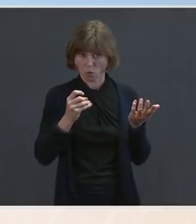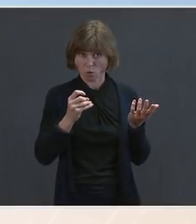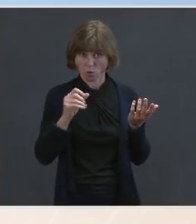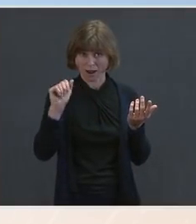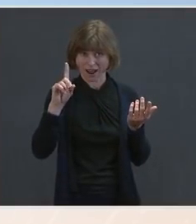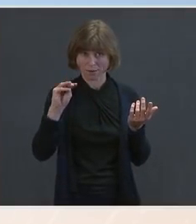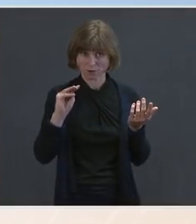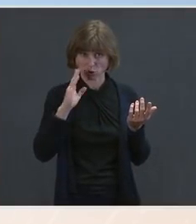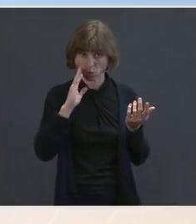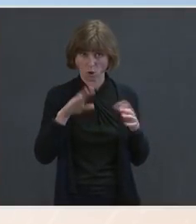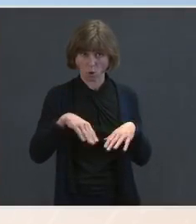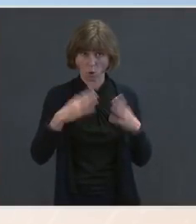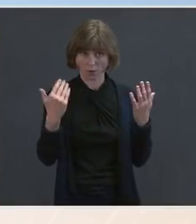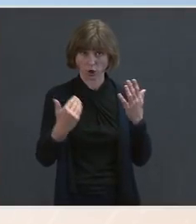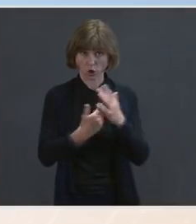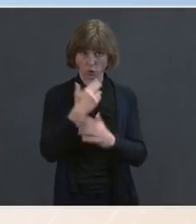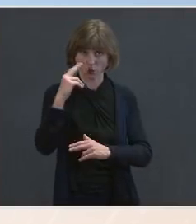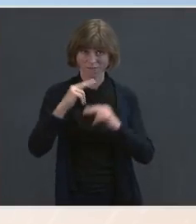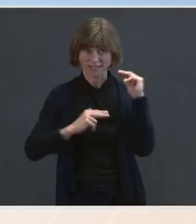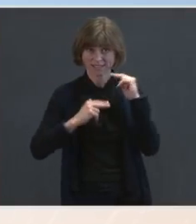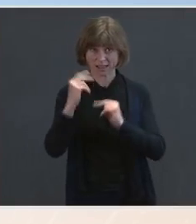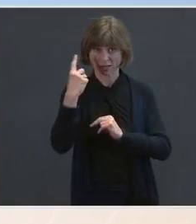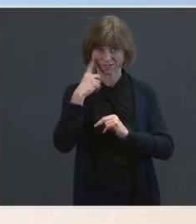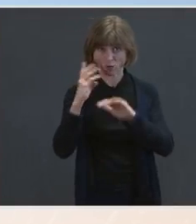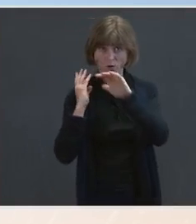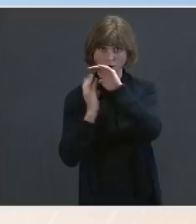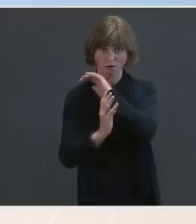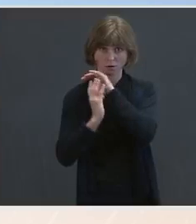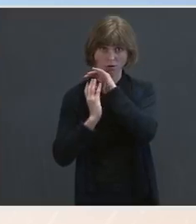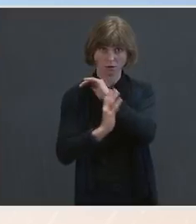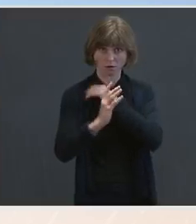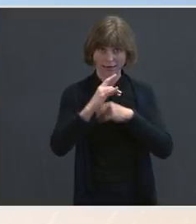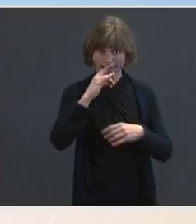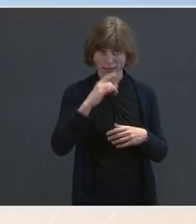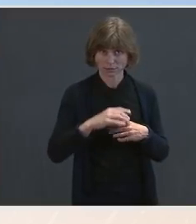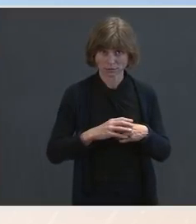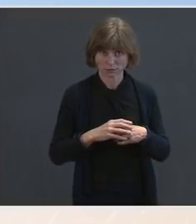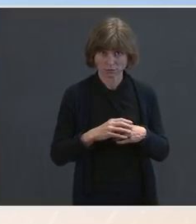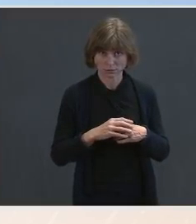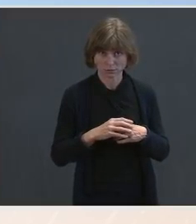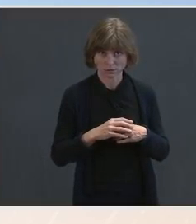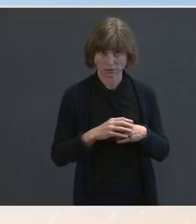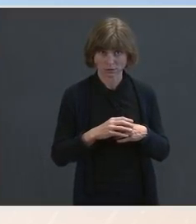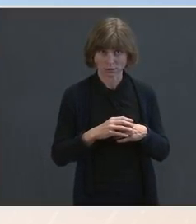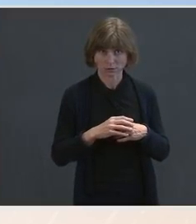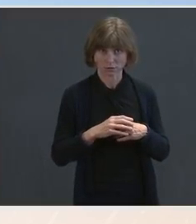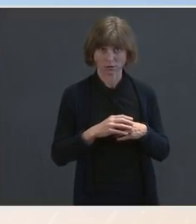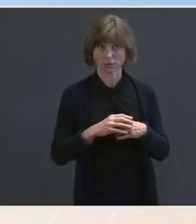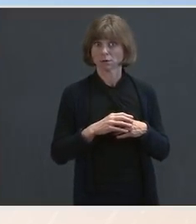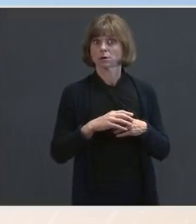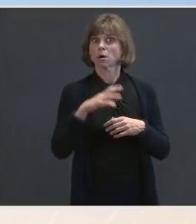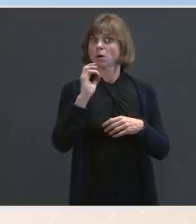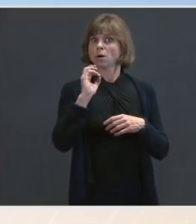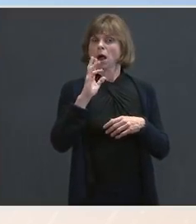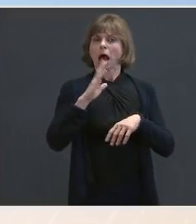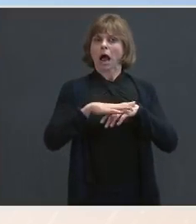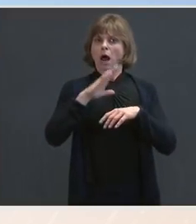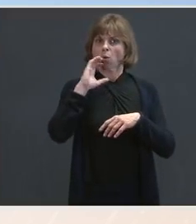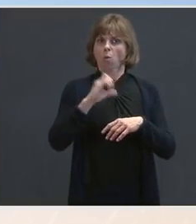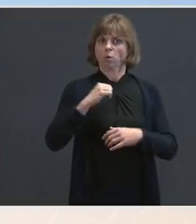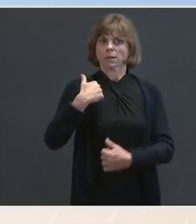influx facilities specifically for these children, and maybe at military bases or installations like we've seen in the